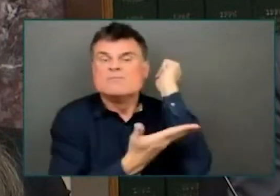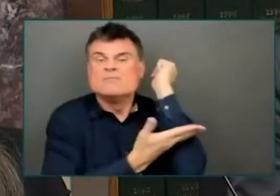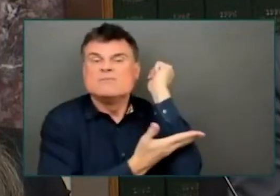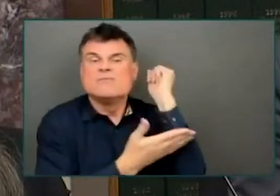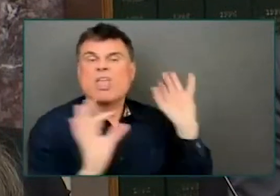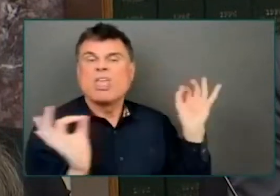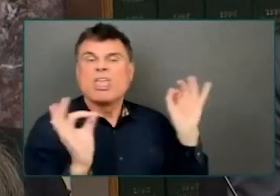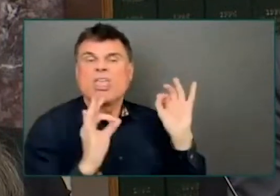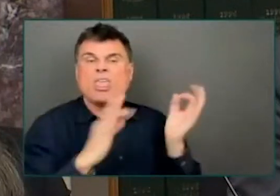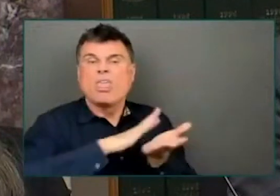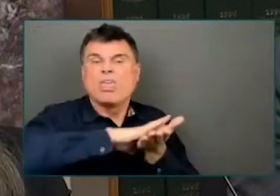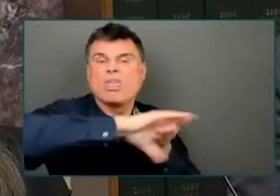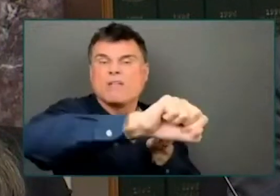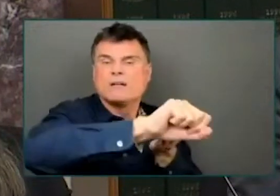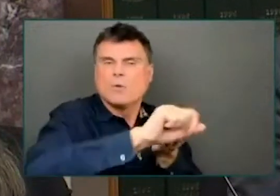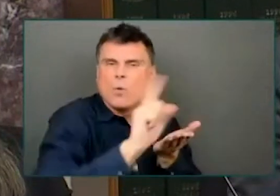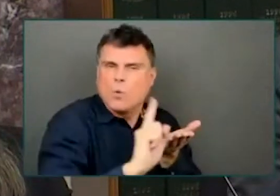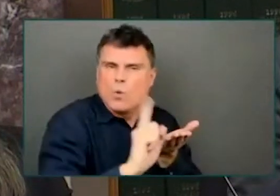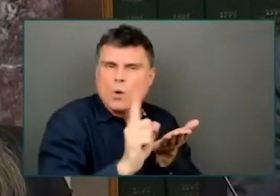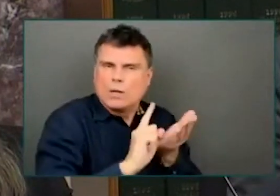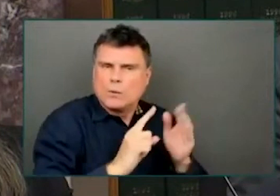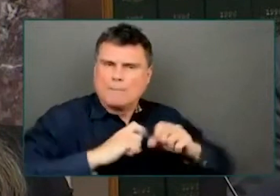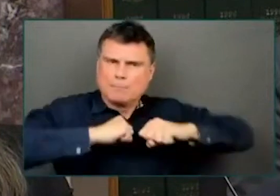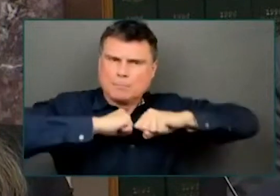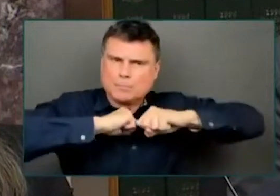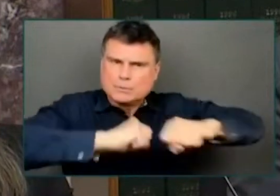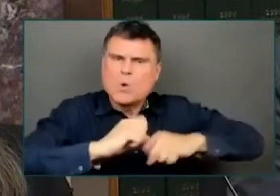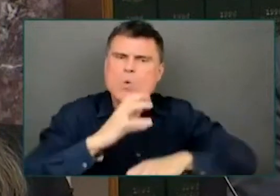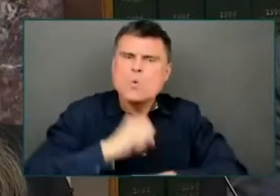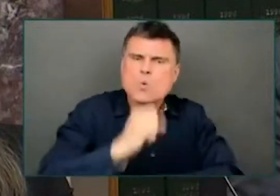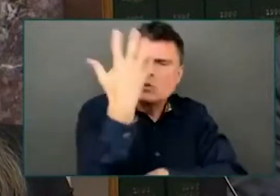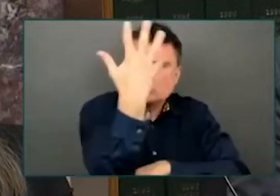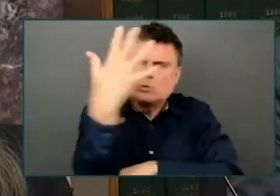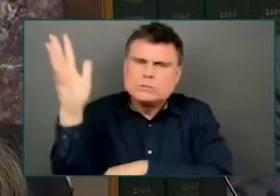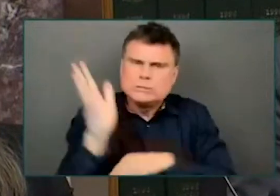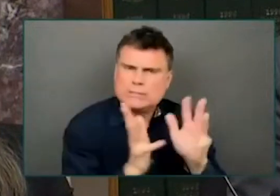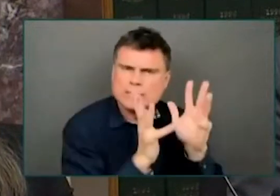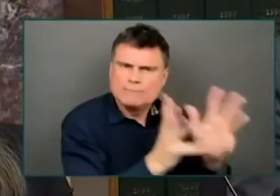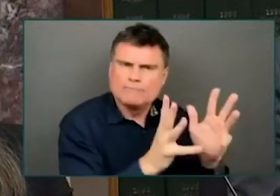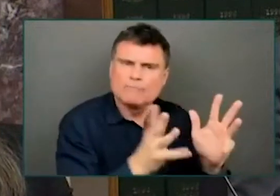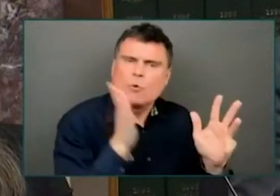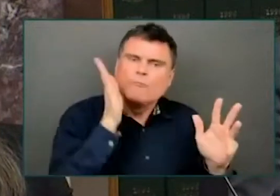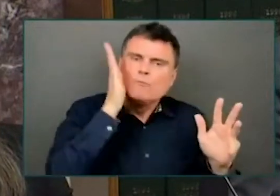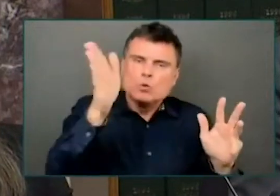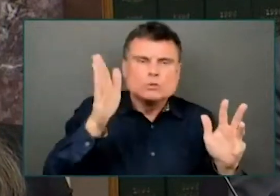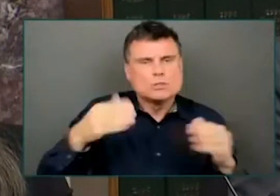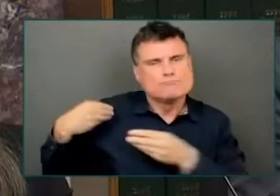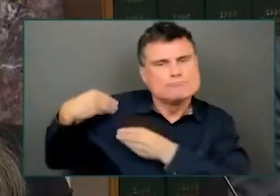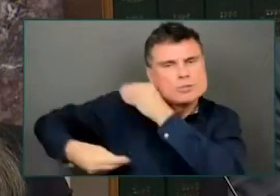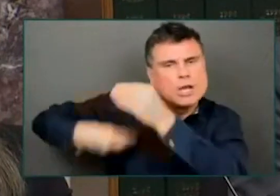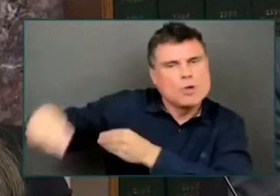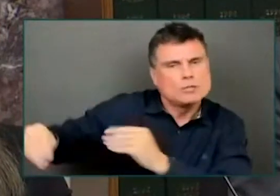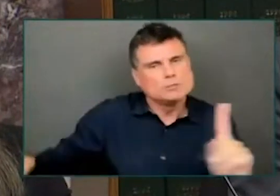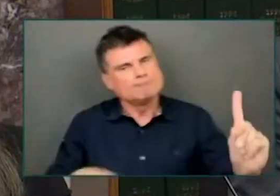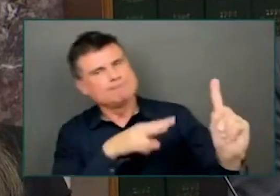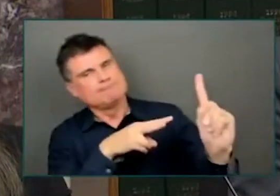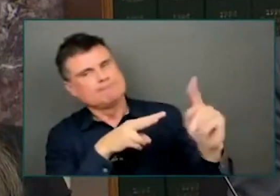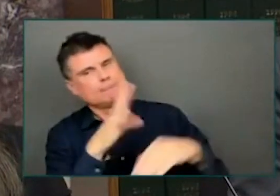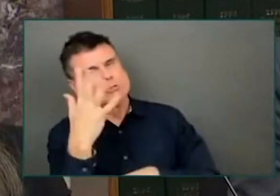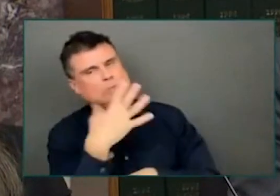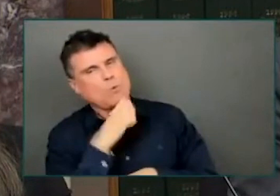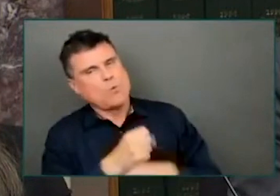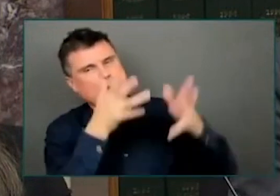future generations. As we move forward with these overdue changes, our government will make sure that no one is left behind.